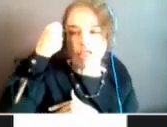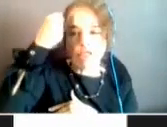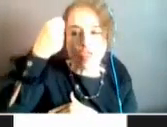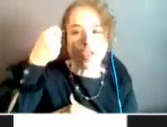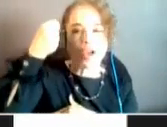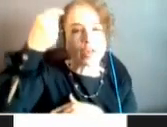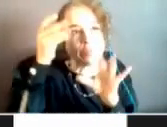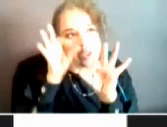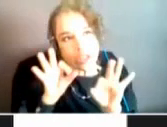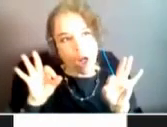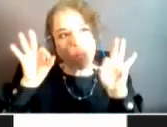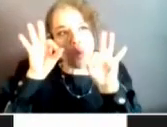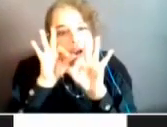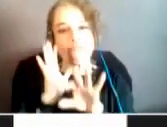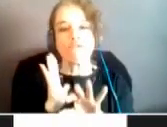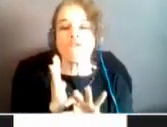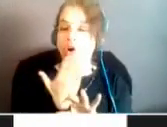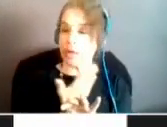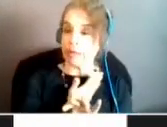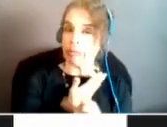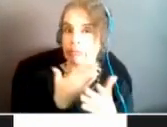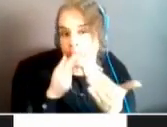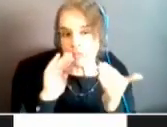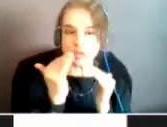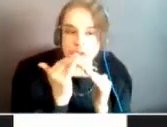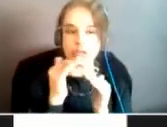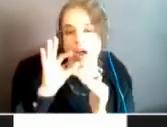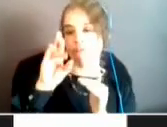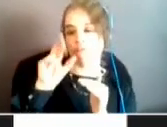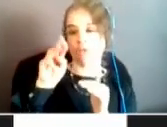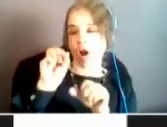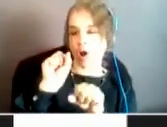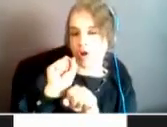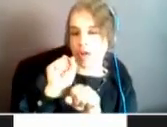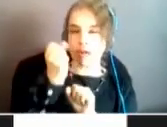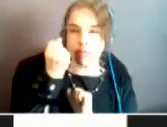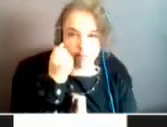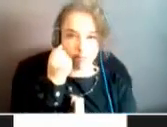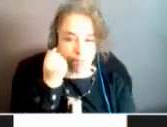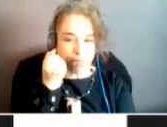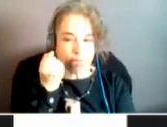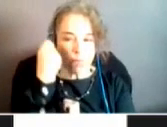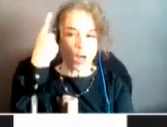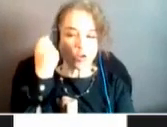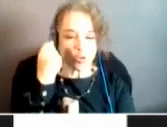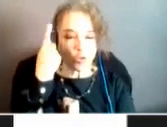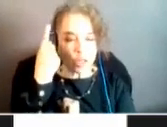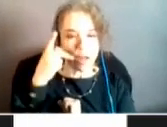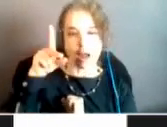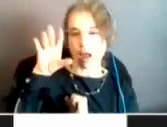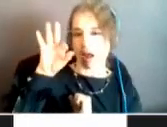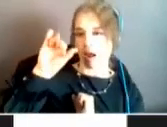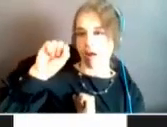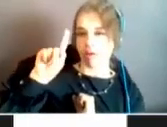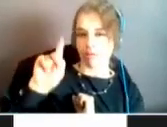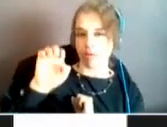are important for us in terms of a framework for understanding. And Fisk and O'Reilly